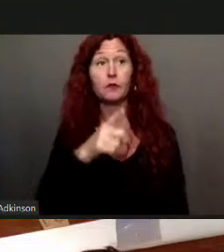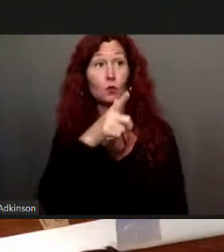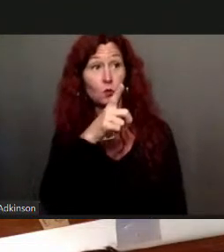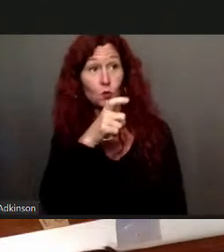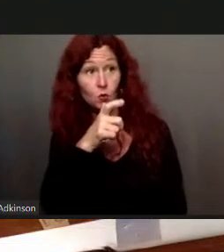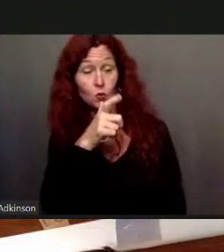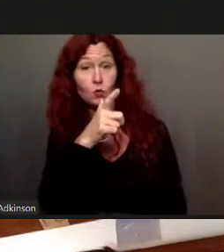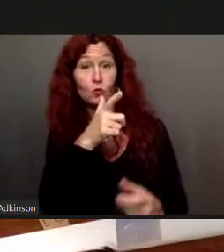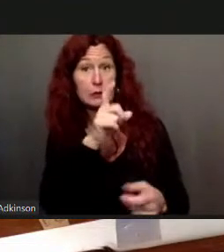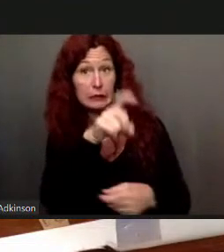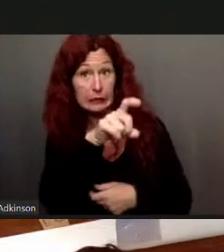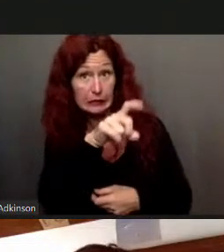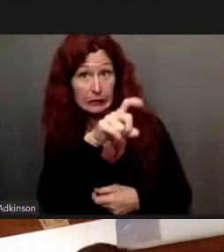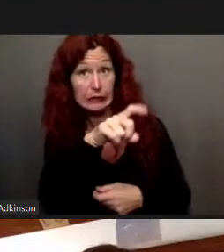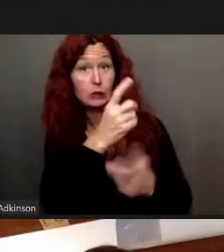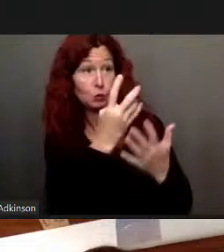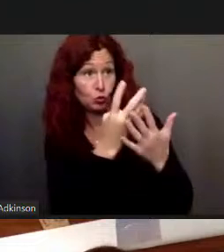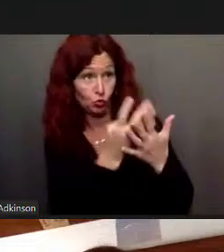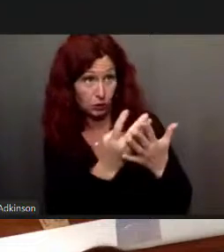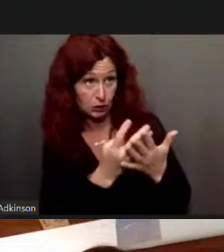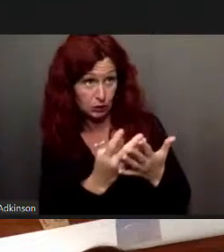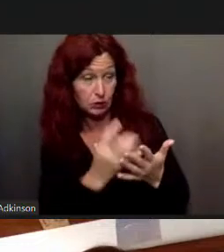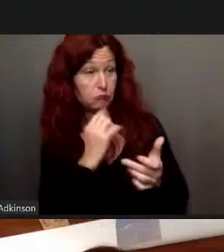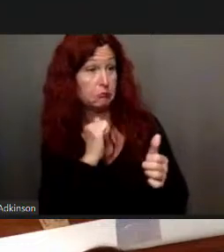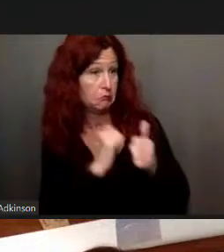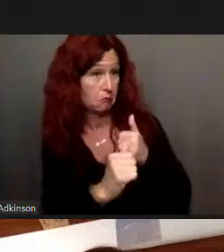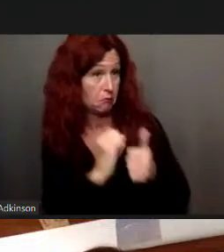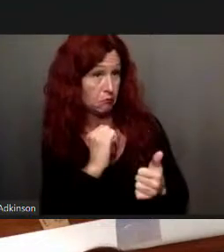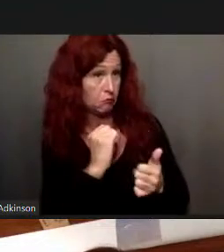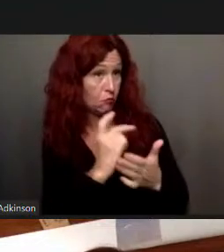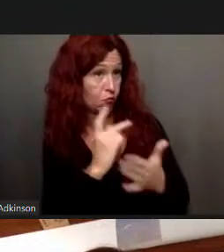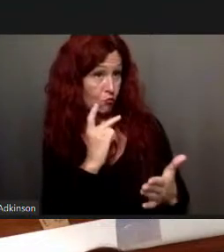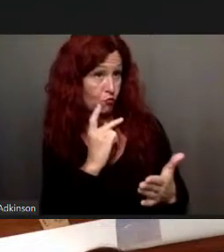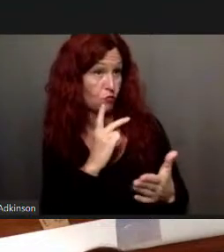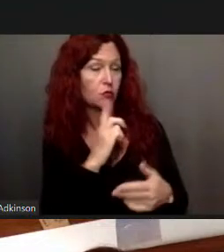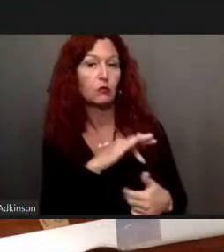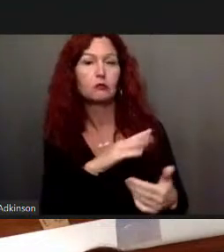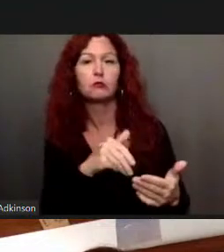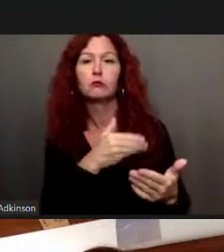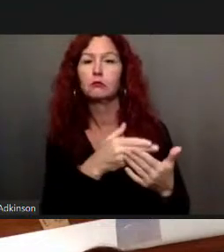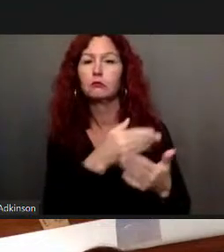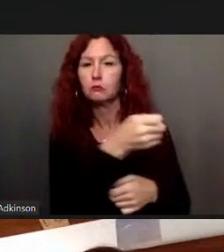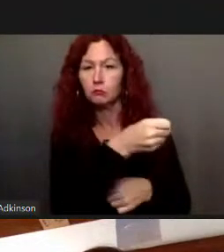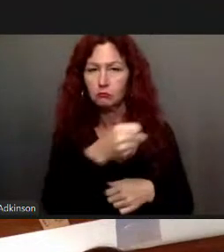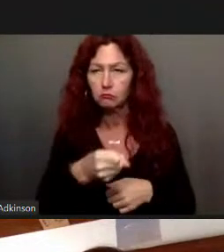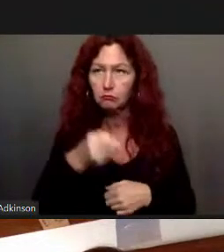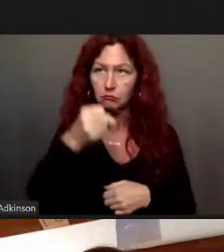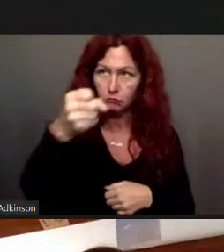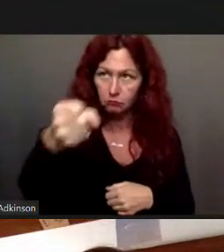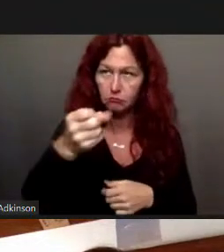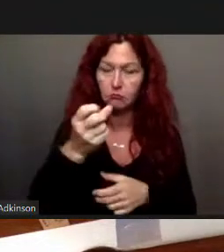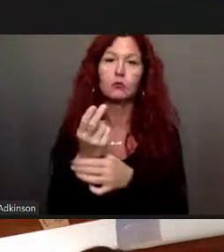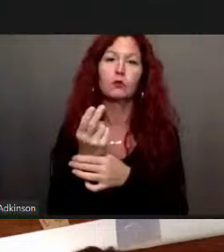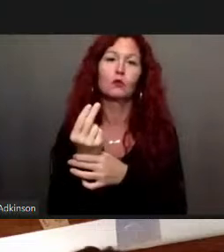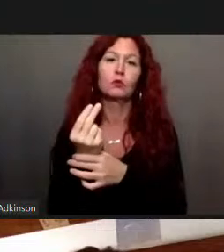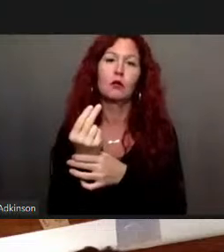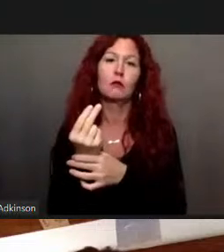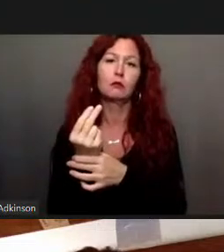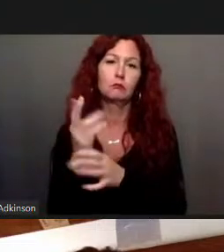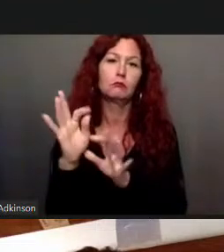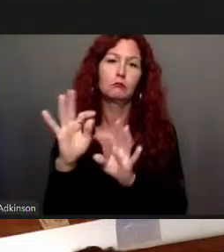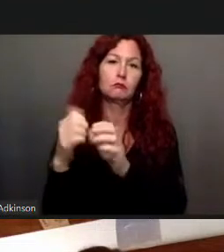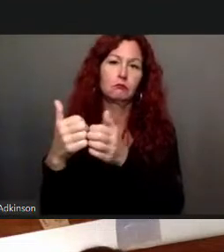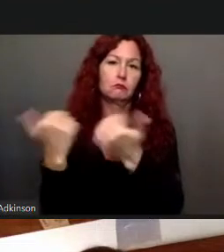will be referred to Miami-Dade County, who will then provide a limited number of hotel rooms so that they don't go back into crowded